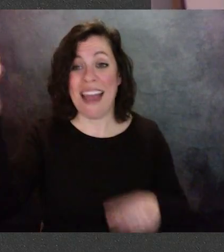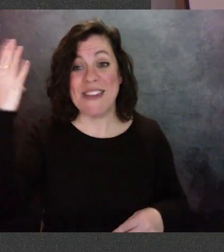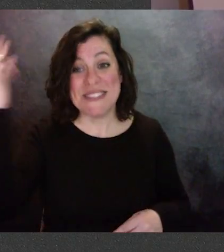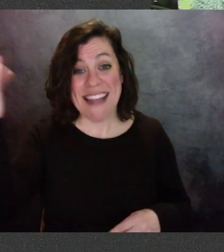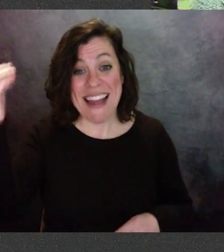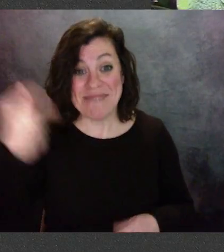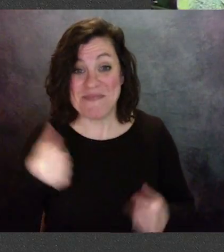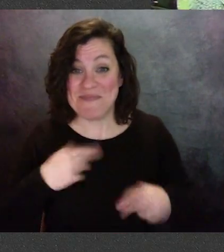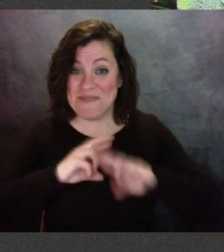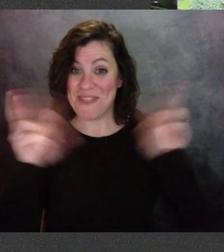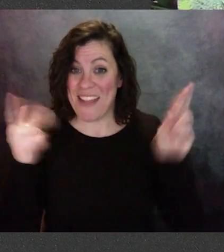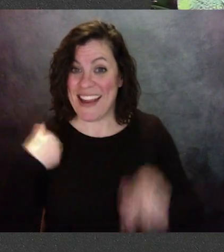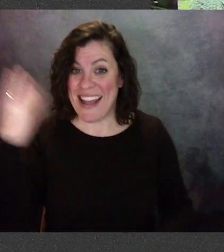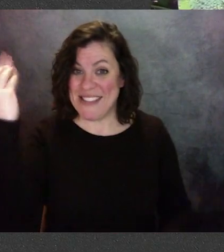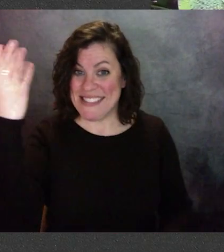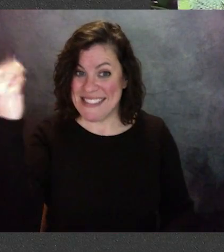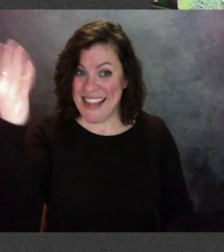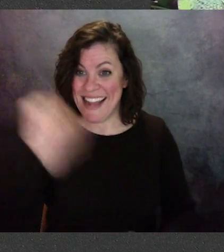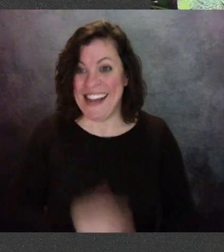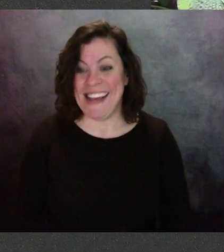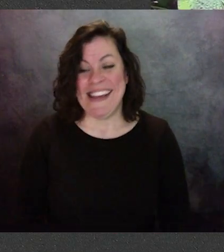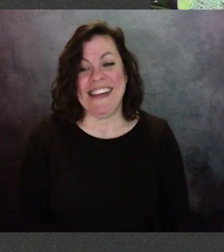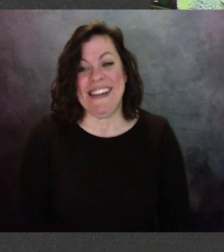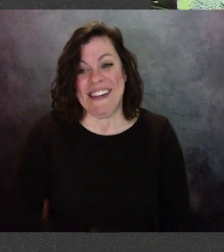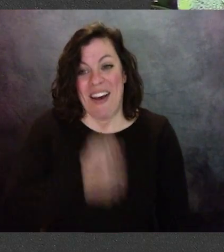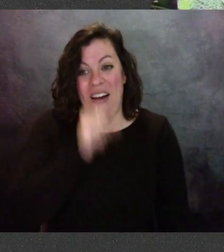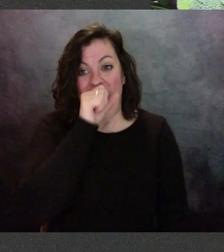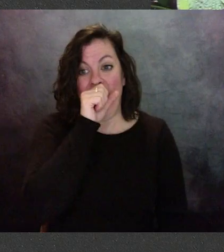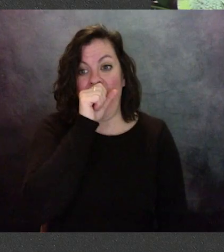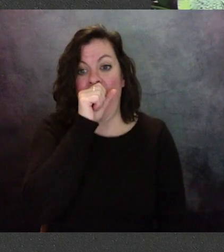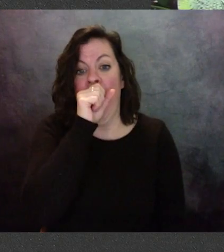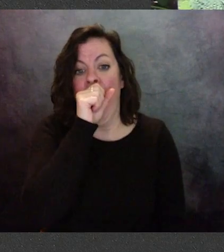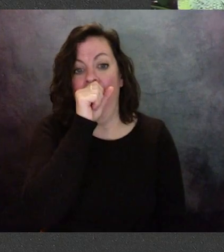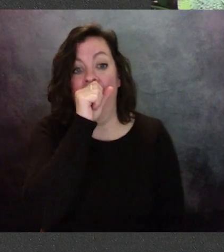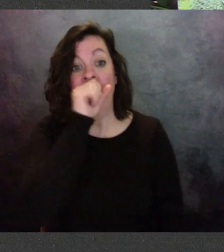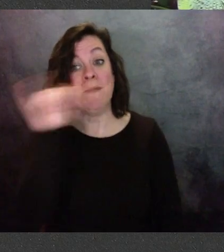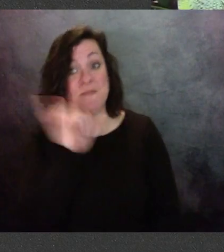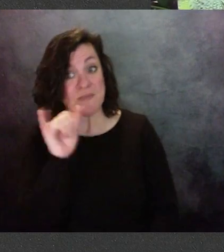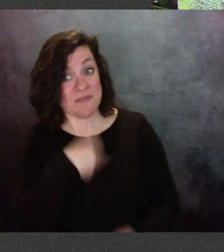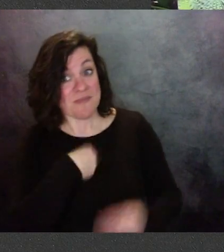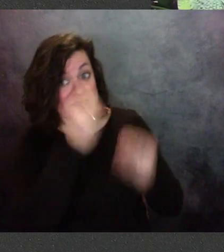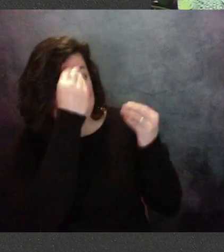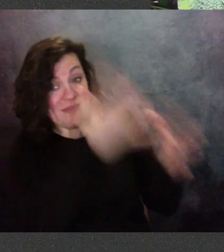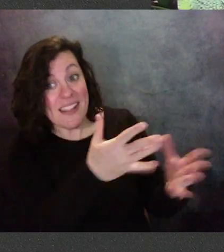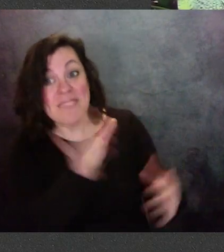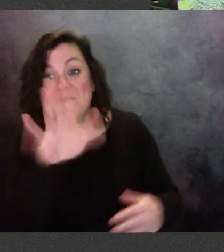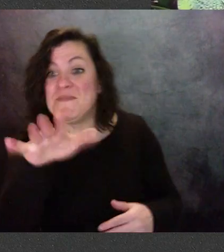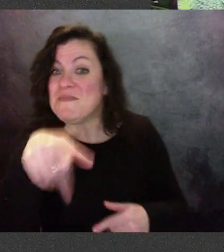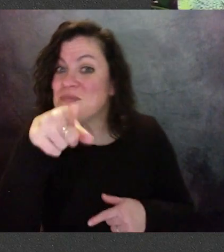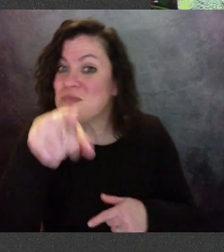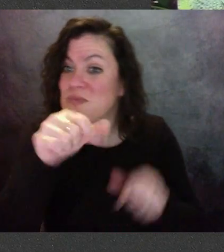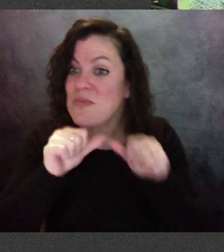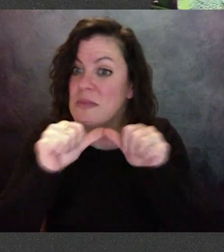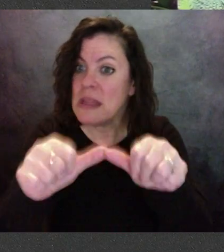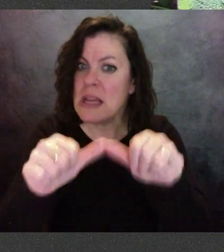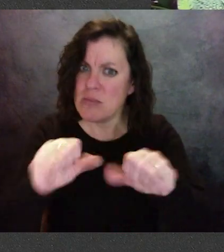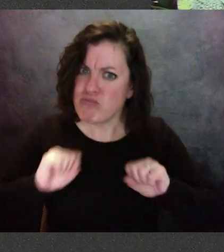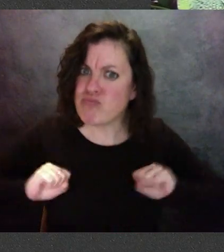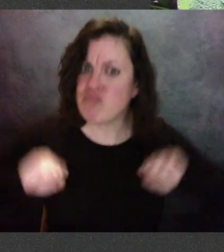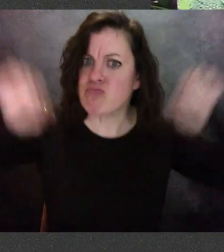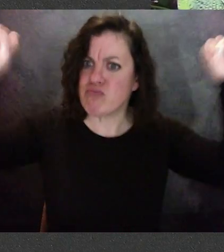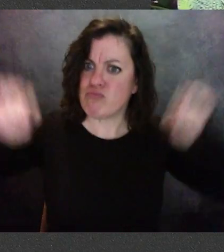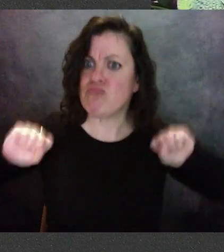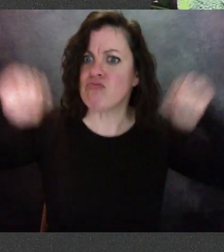outside. Oh yeah, and one more thing. Don't forget to keep shaping up by keeping that heart